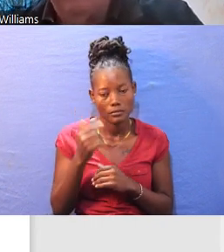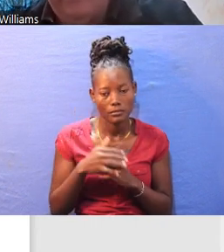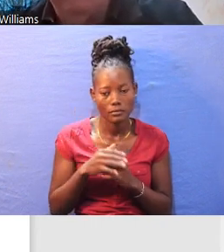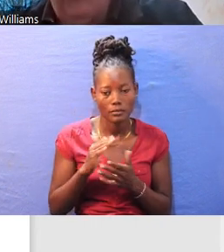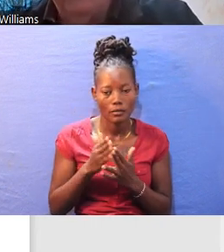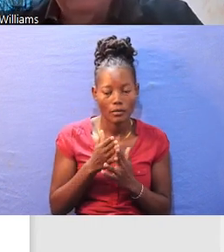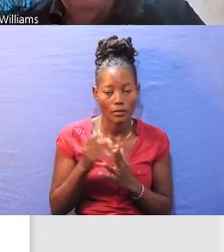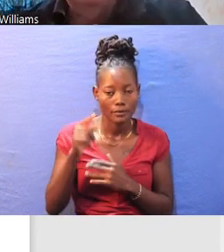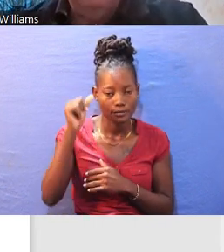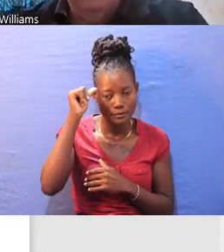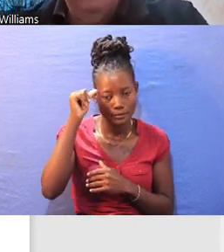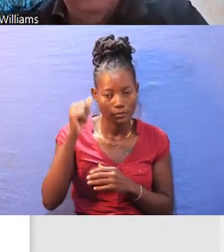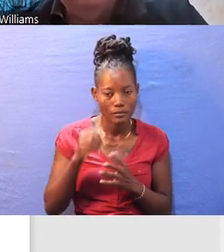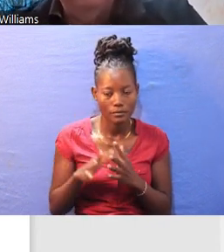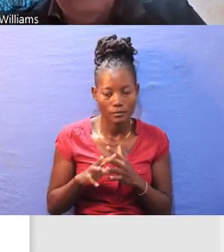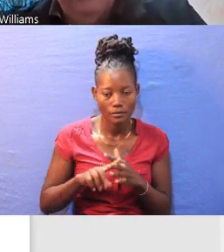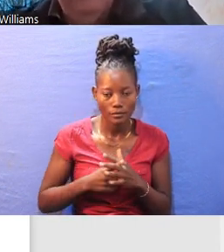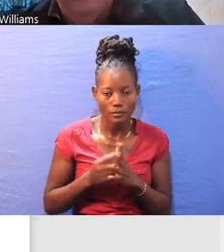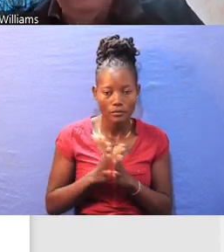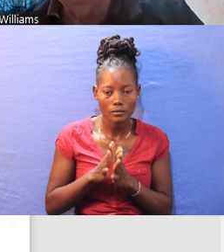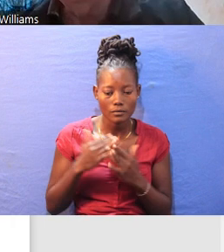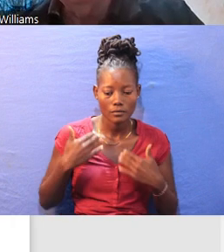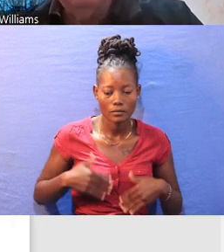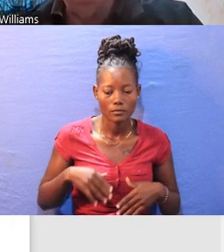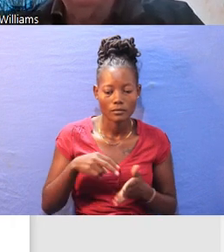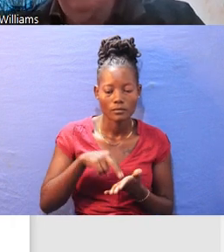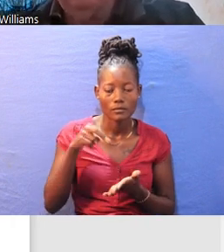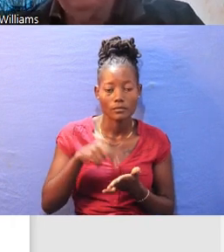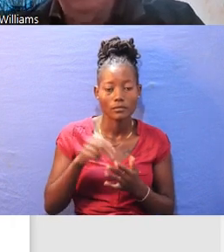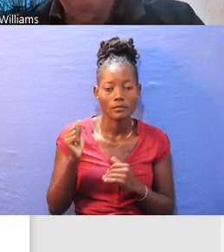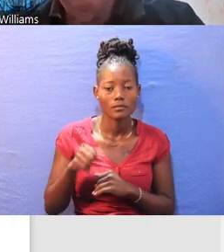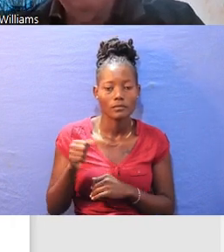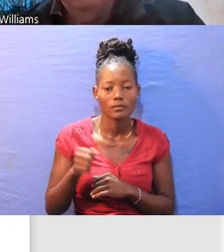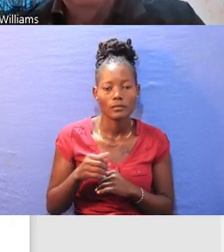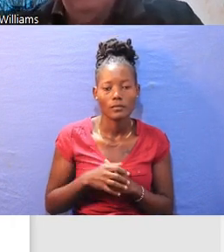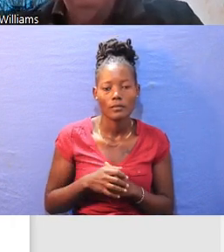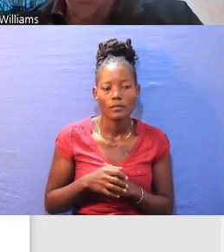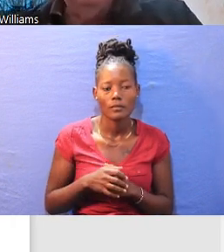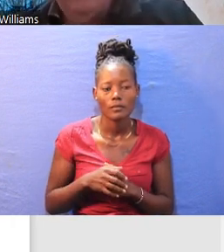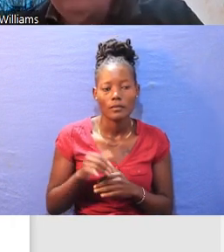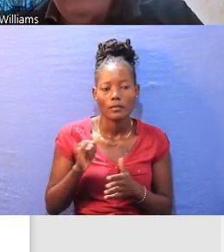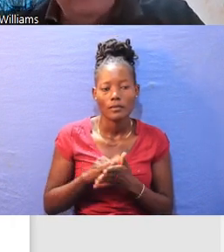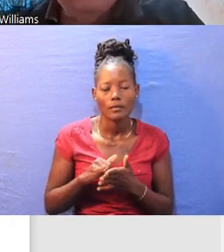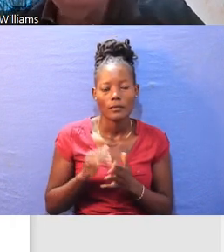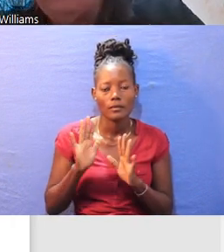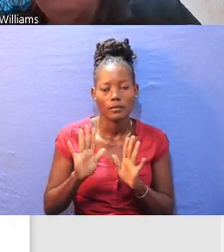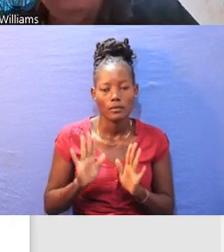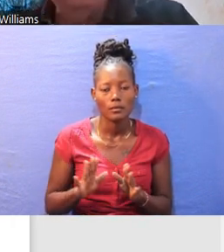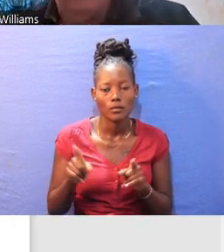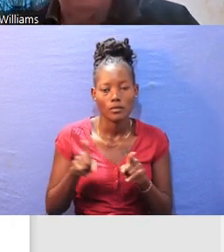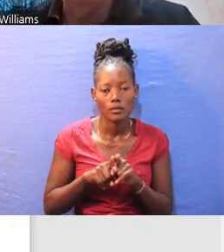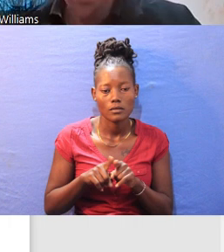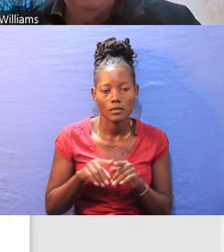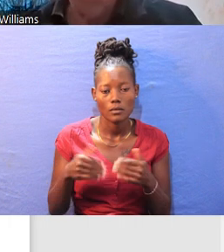think about 0.84, between your ability to accelerate and your vertical jump. So yeah, acceleration is huge